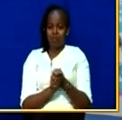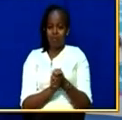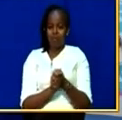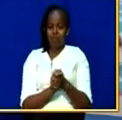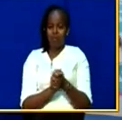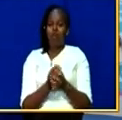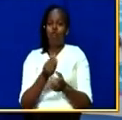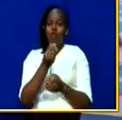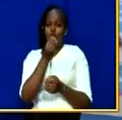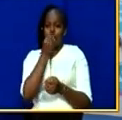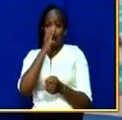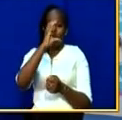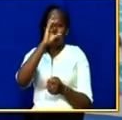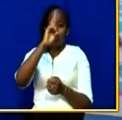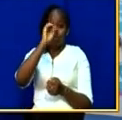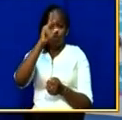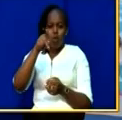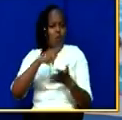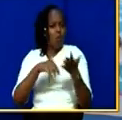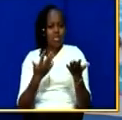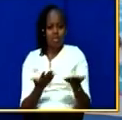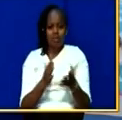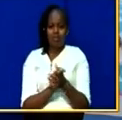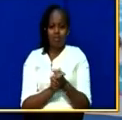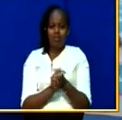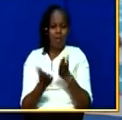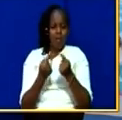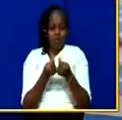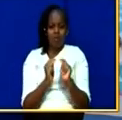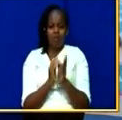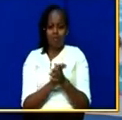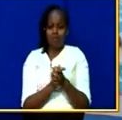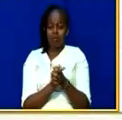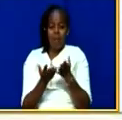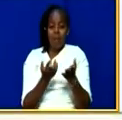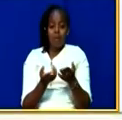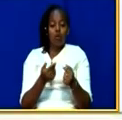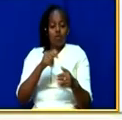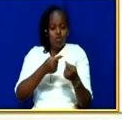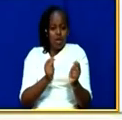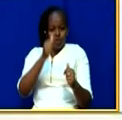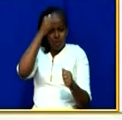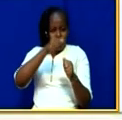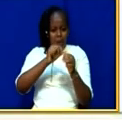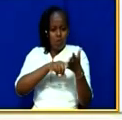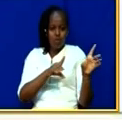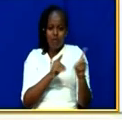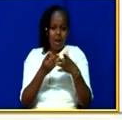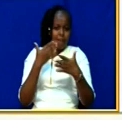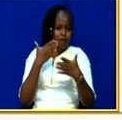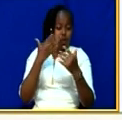food crop? What is a food crop? Oh, that's a Back good. at home. Let them try. This is just a recap of what we've been covering. You know, if you are going to